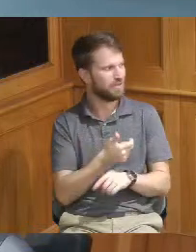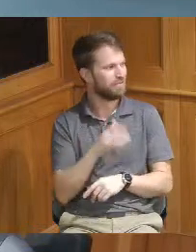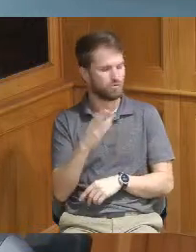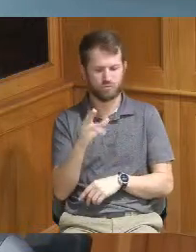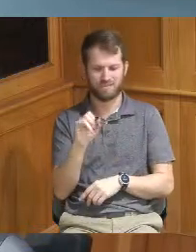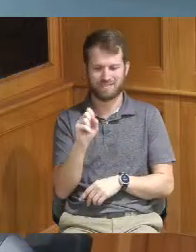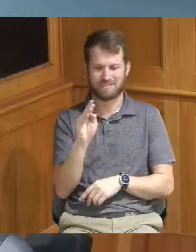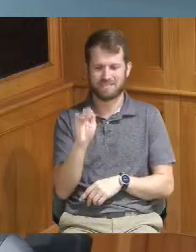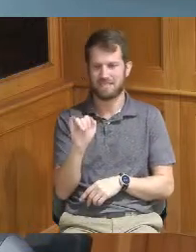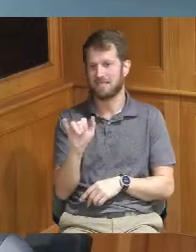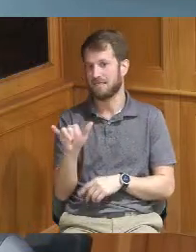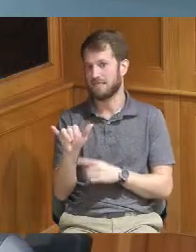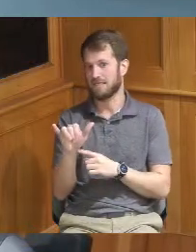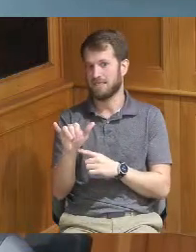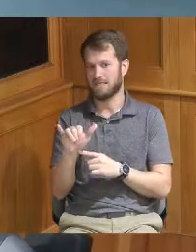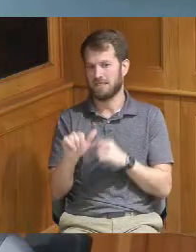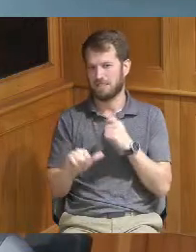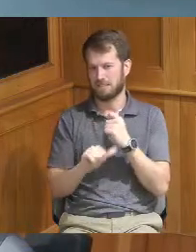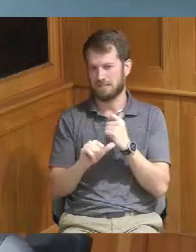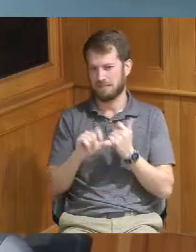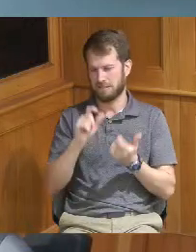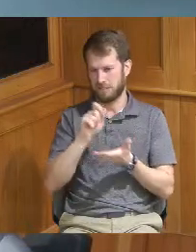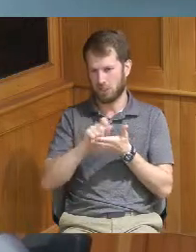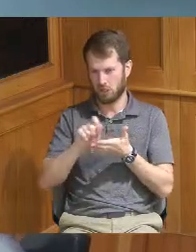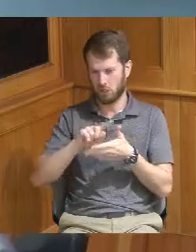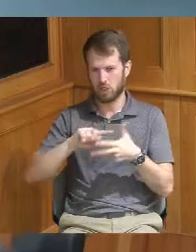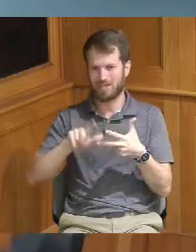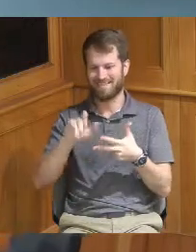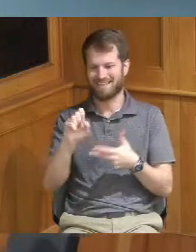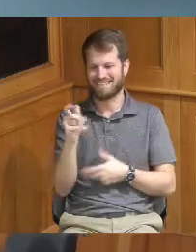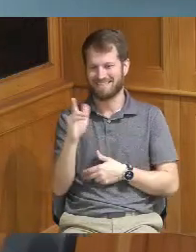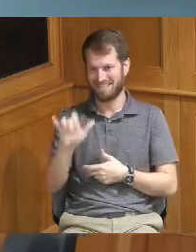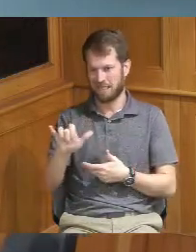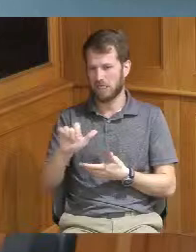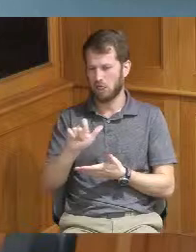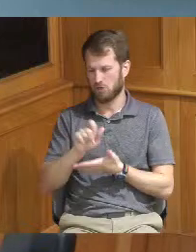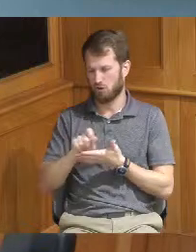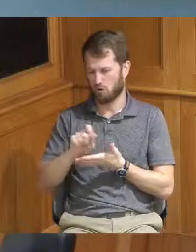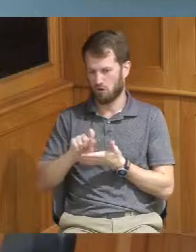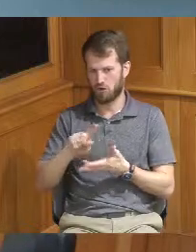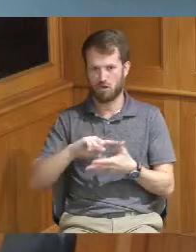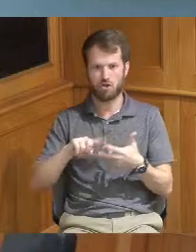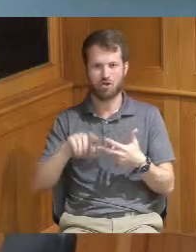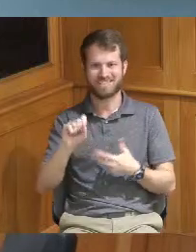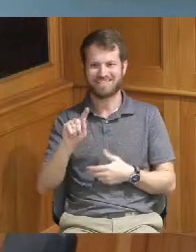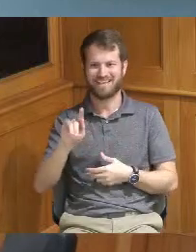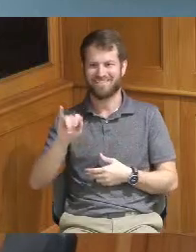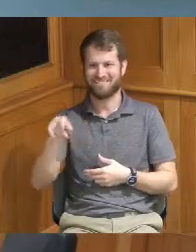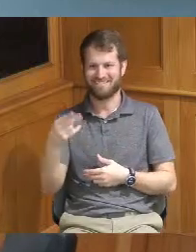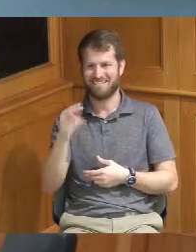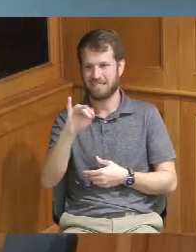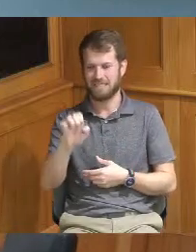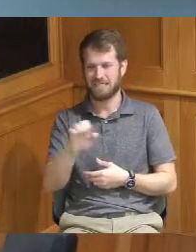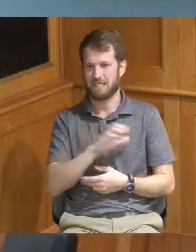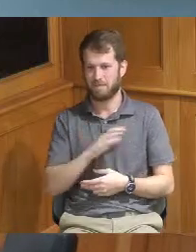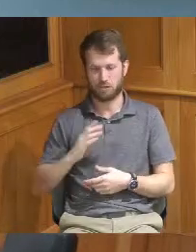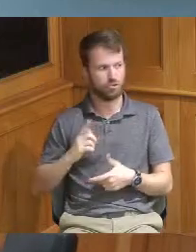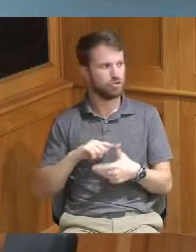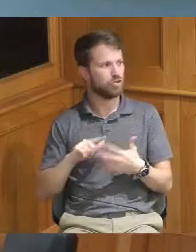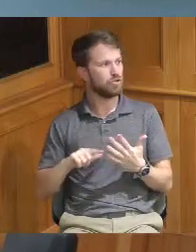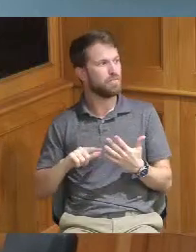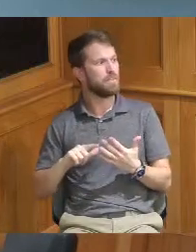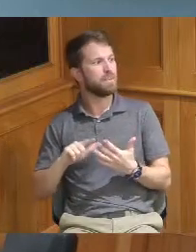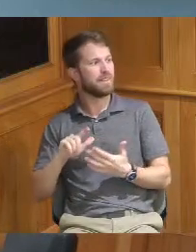Christy Rischel, Assistant Clerk. Leslie Hervey, Clerk to the Board. Stephanie Summerall Dumas, Commissioner. Good afternoon. I'm County Commissioner